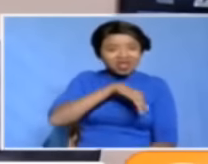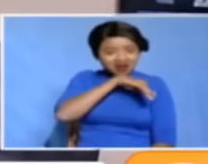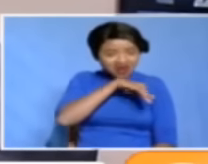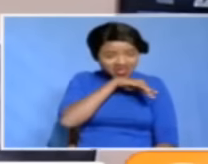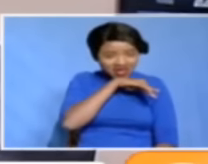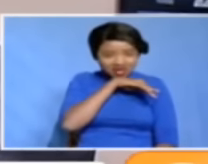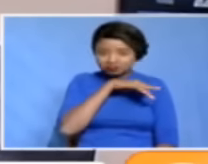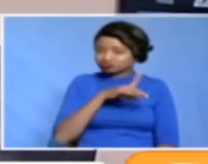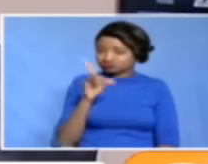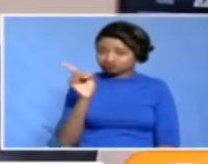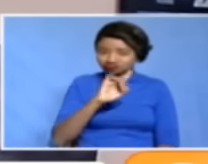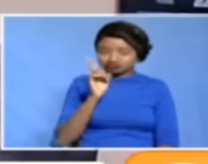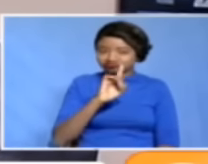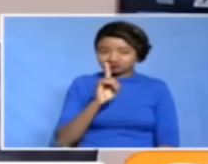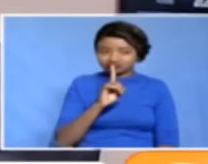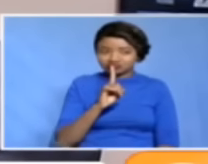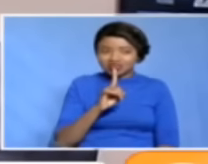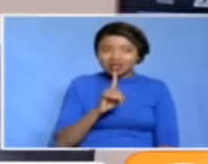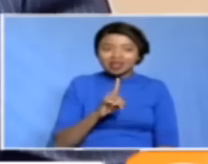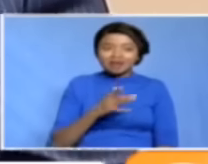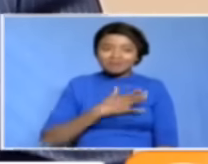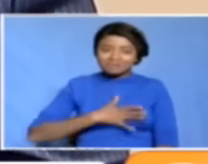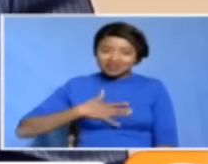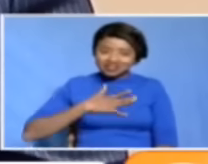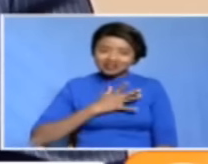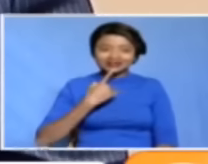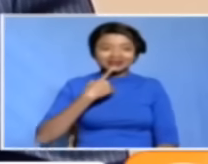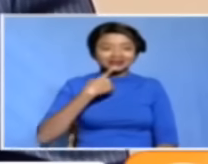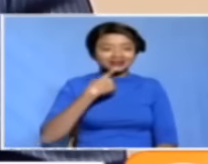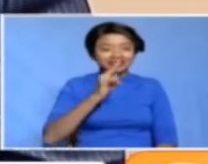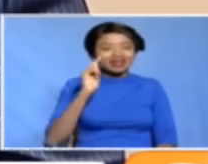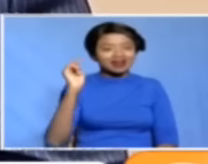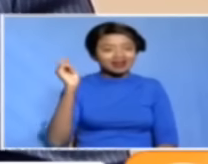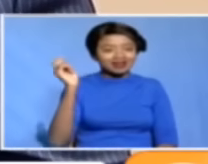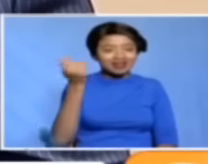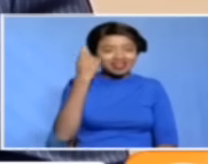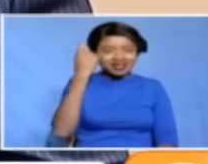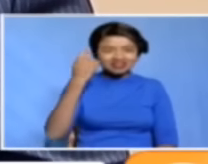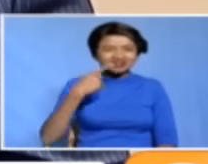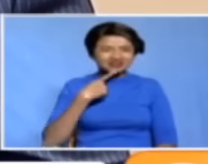and the show is almost ending. Kindly tell Kenyans. That?